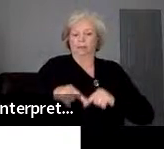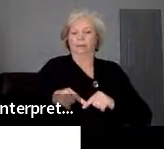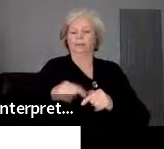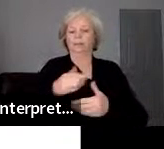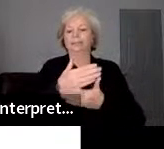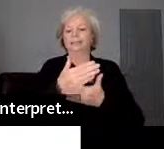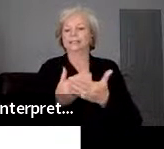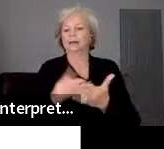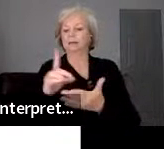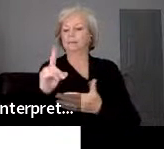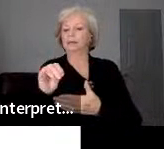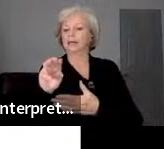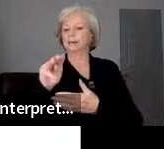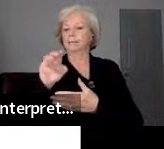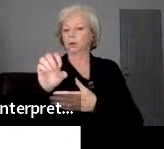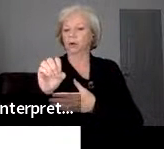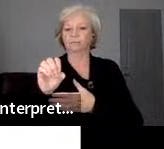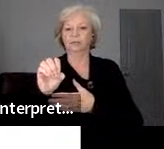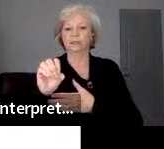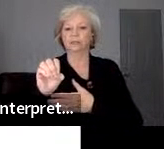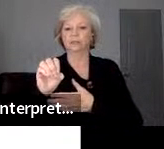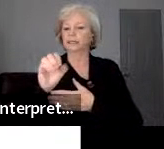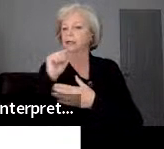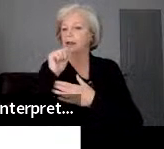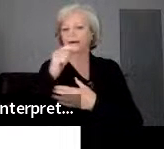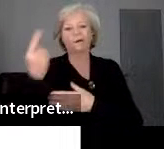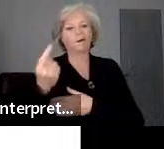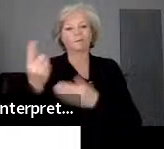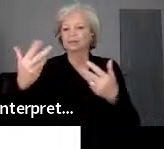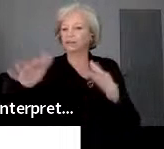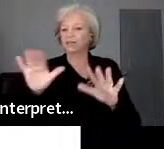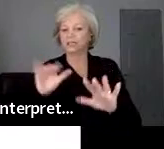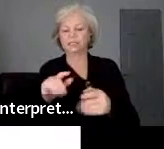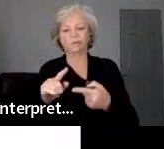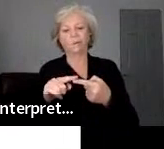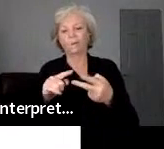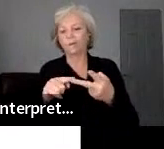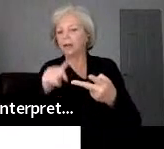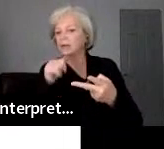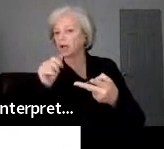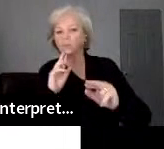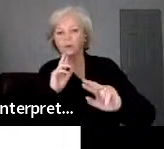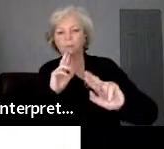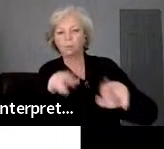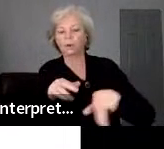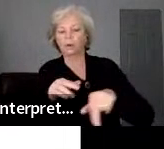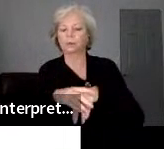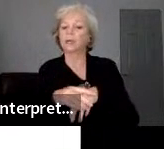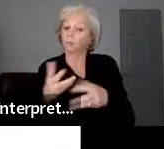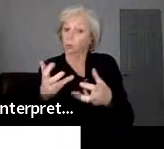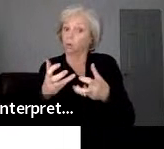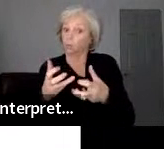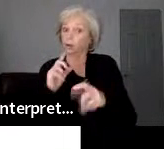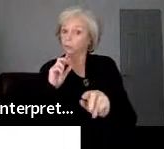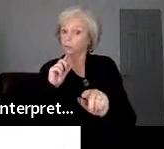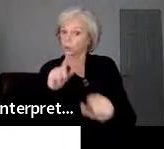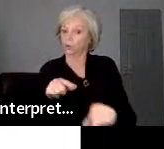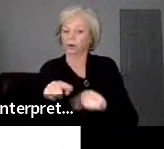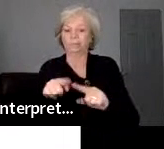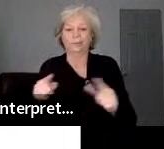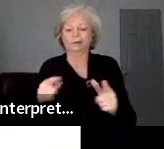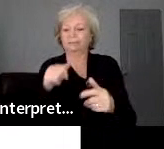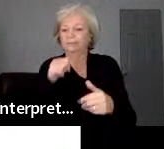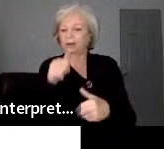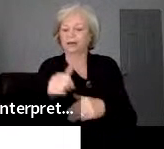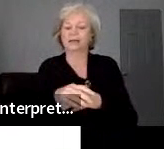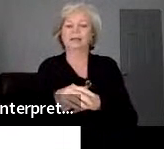not always completed, are not reported as we want them to be. So